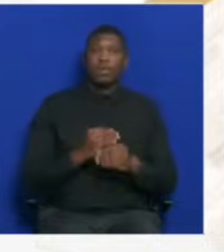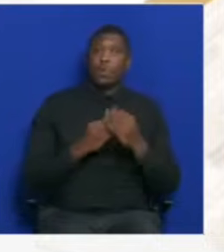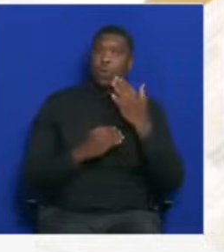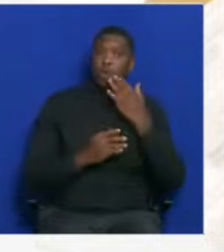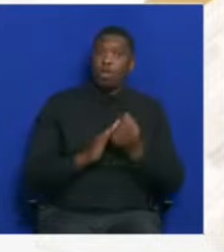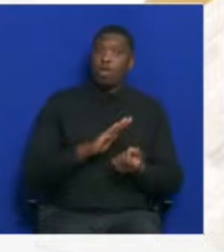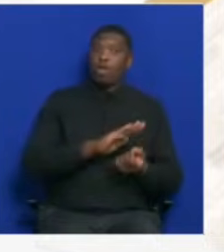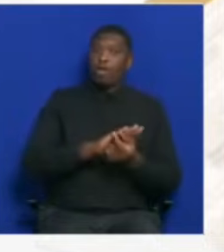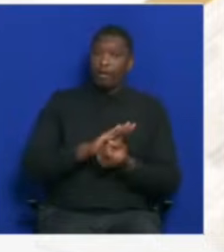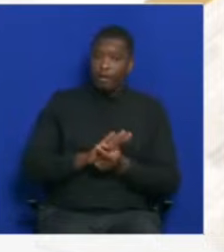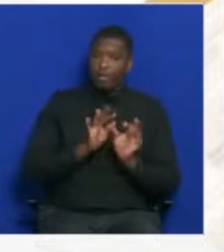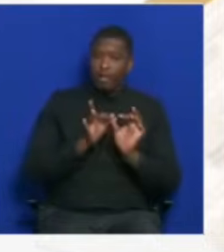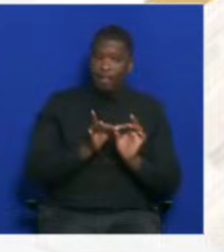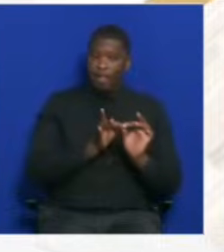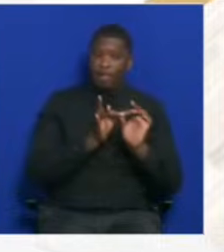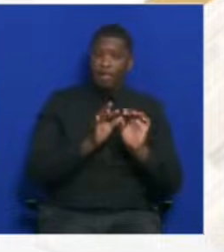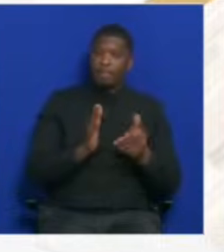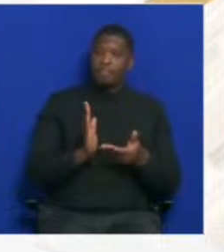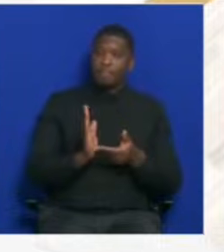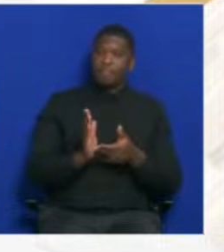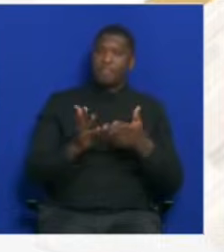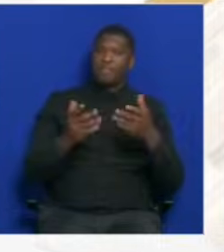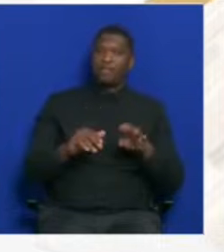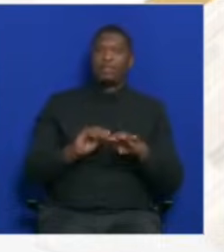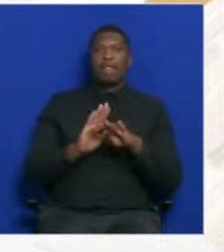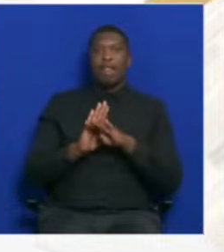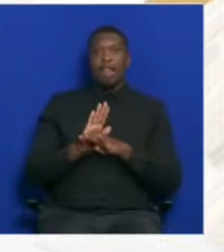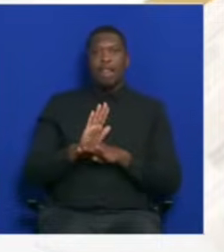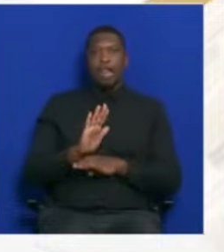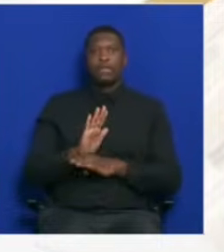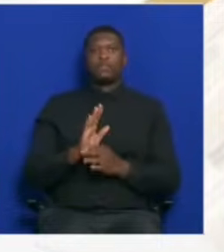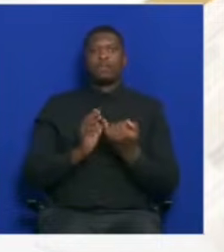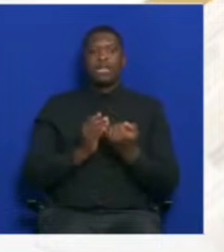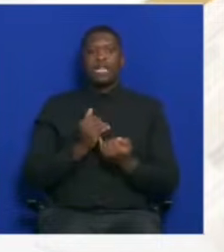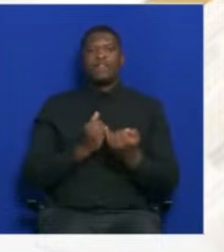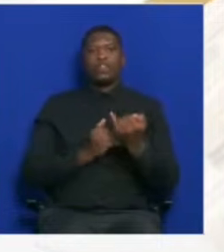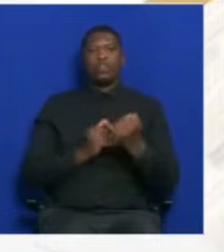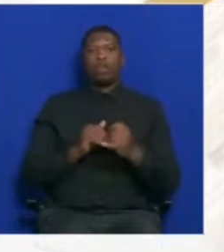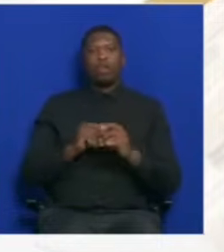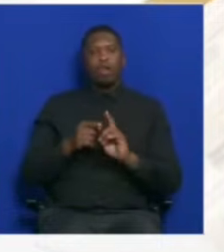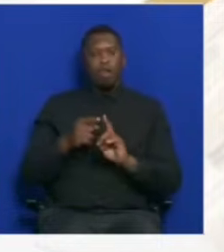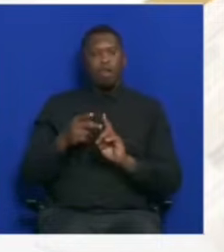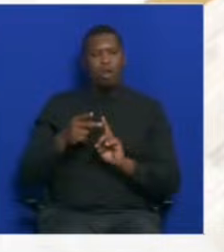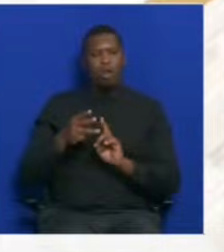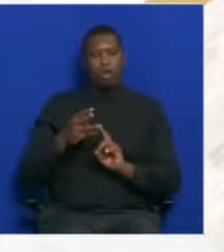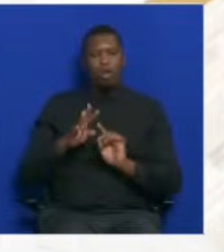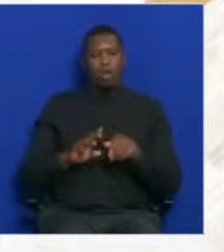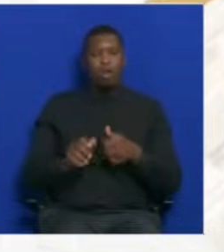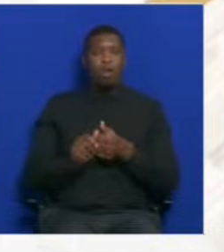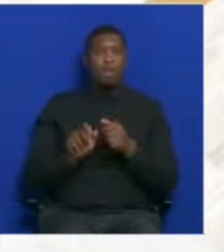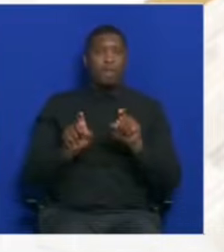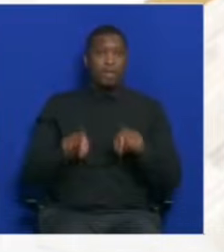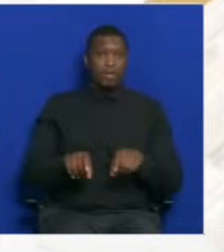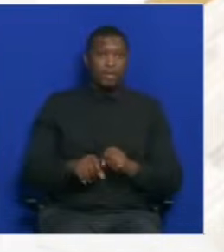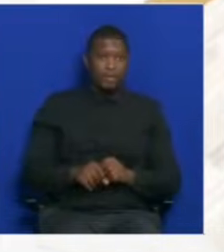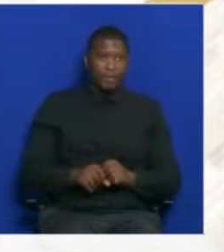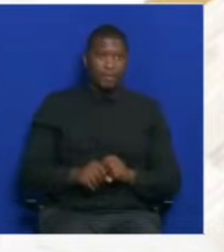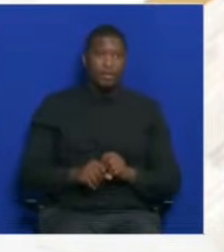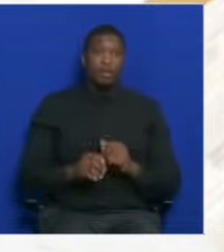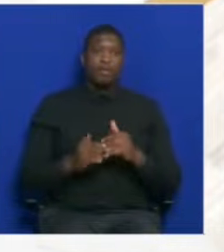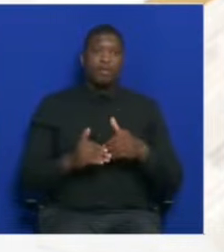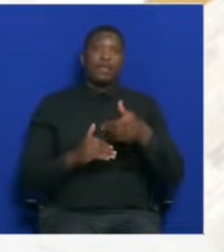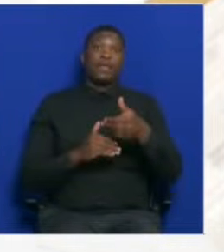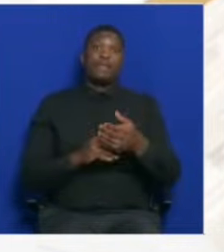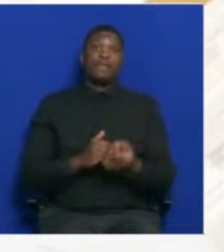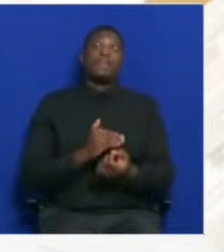it then lists the individuals to be seconded. That's correct. And then one of the annexures